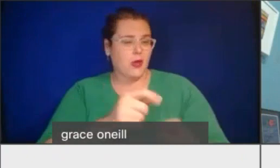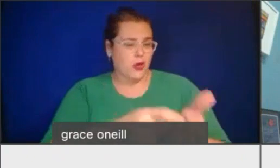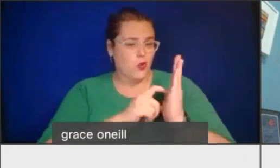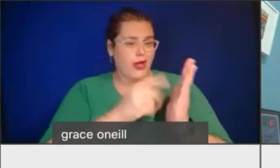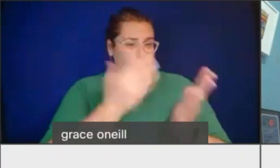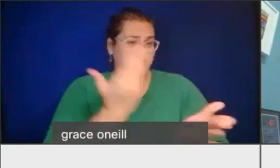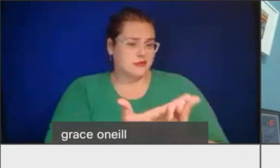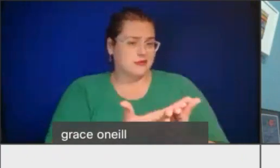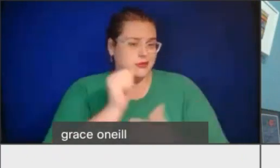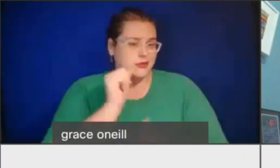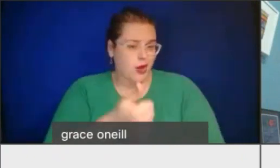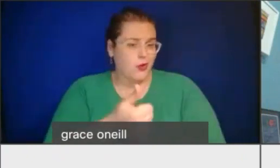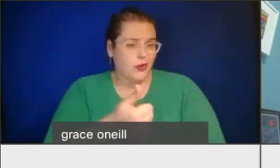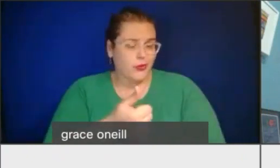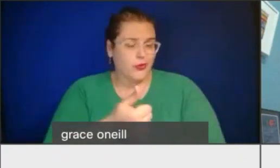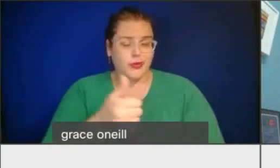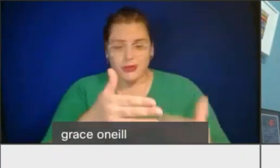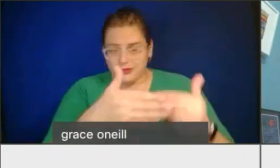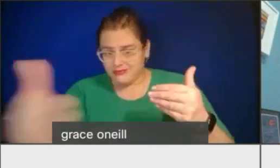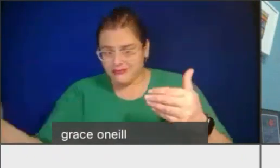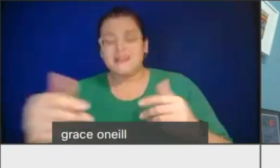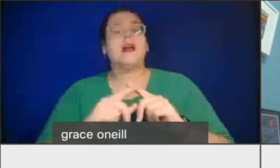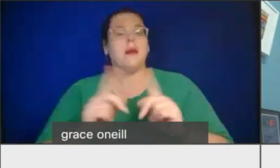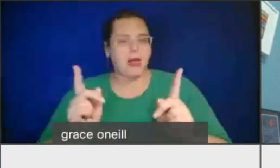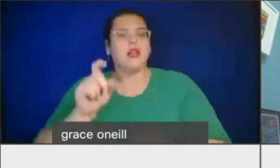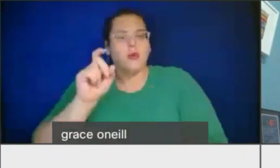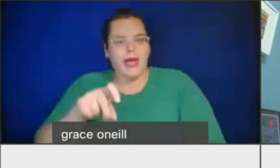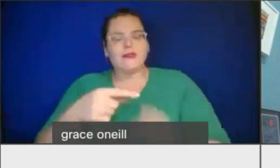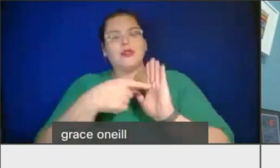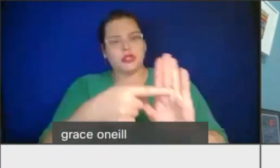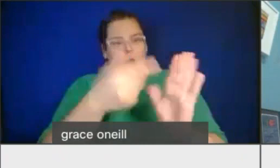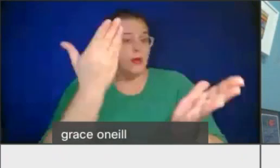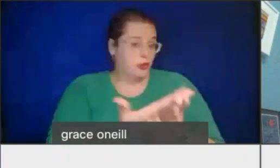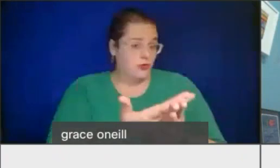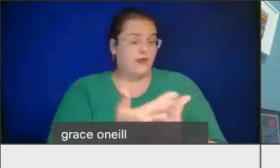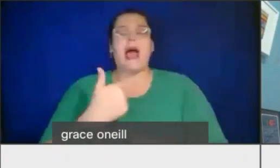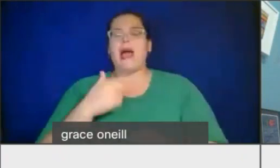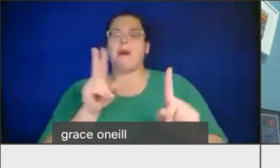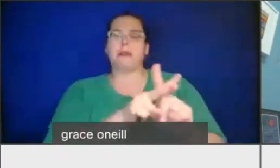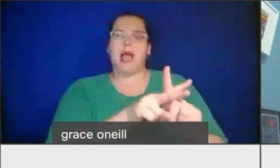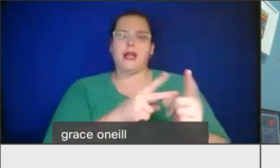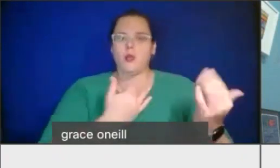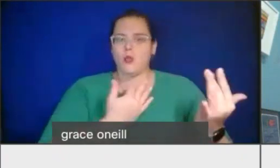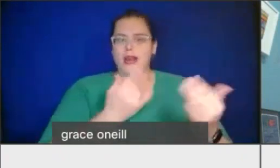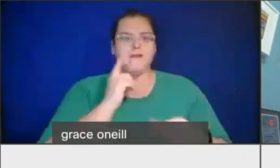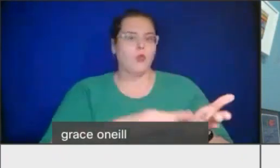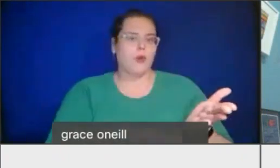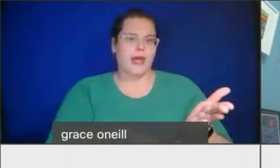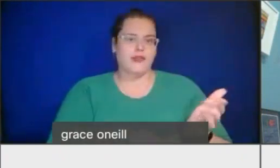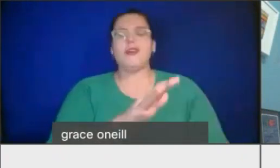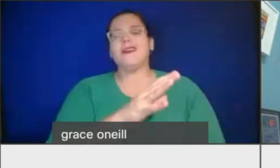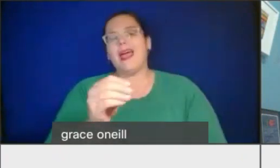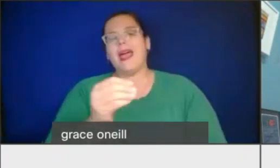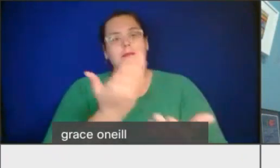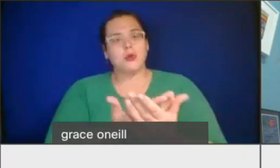locations in the city that require a vaccination, but you've got to show proof that you applied for the waiver, and you have to show proof that you had